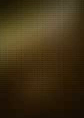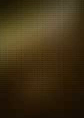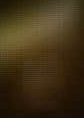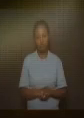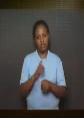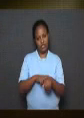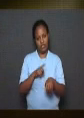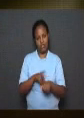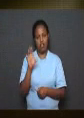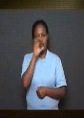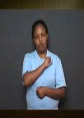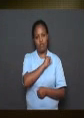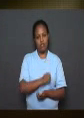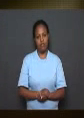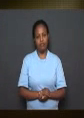Time's up.